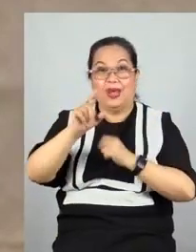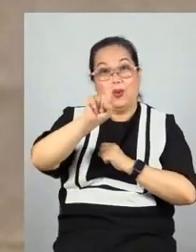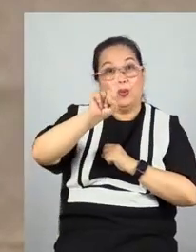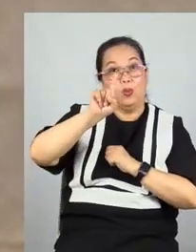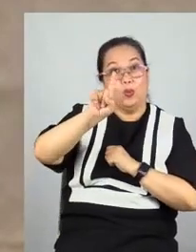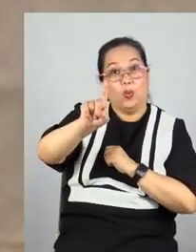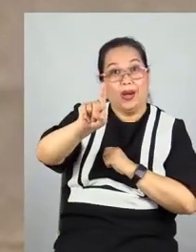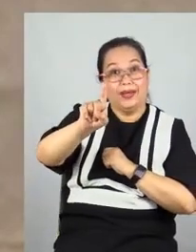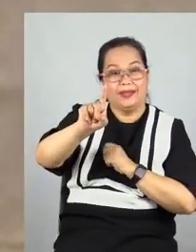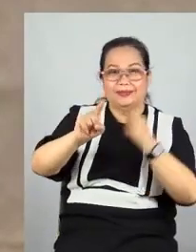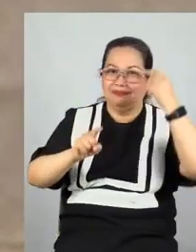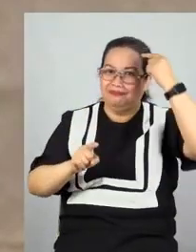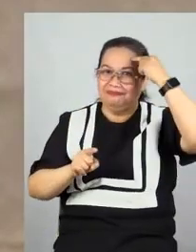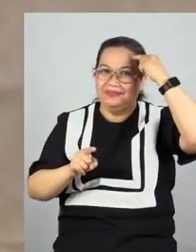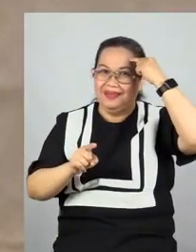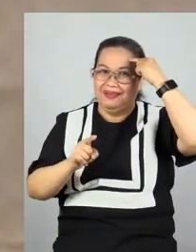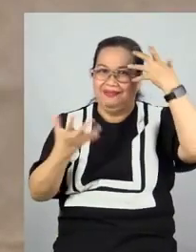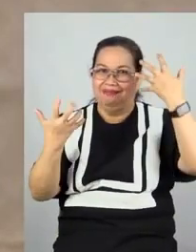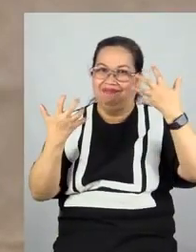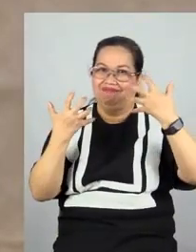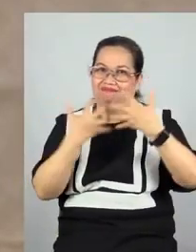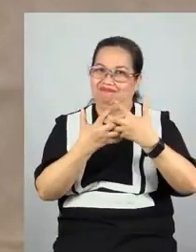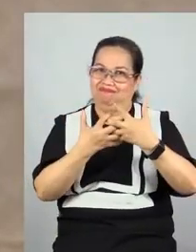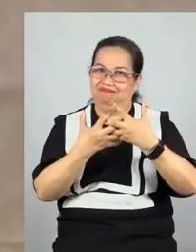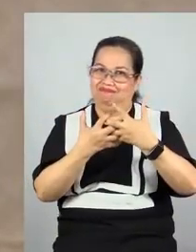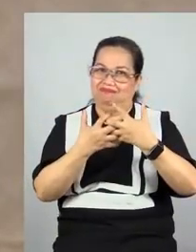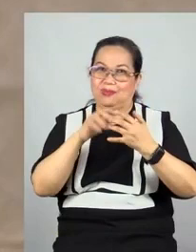one mind.